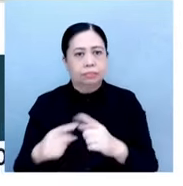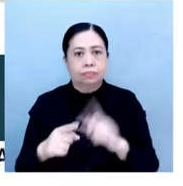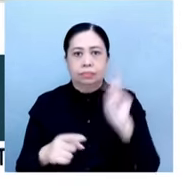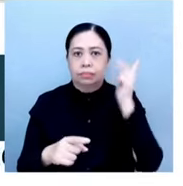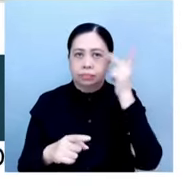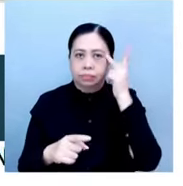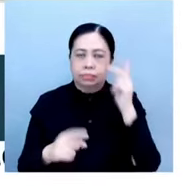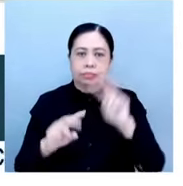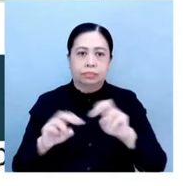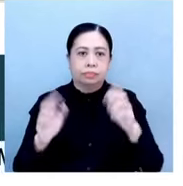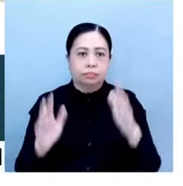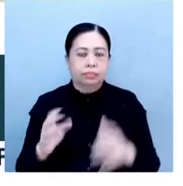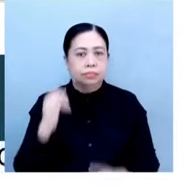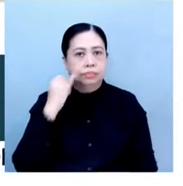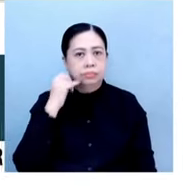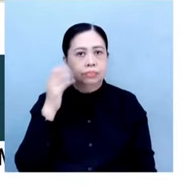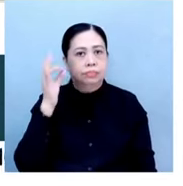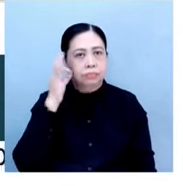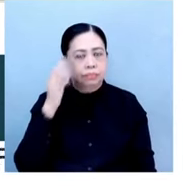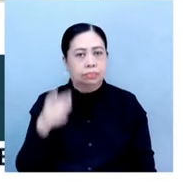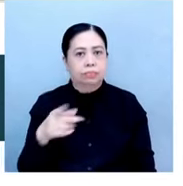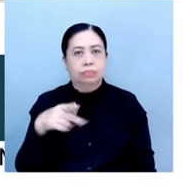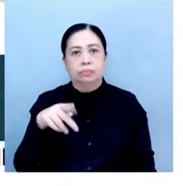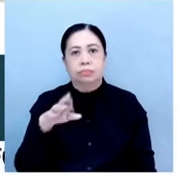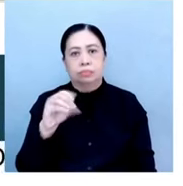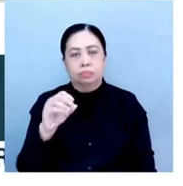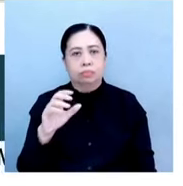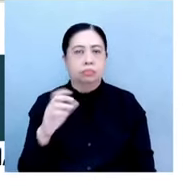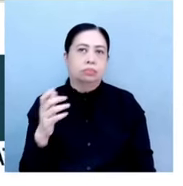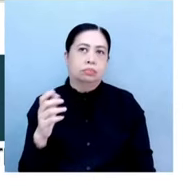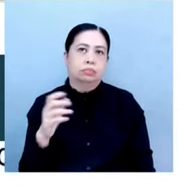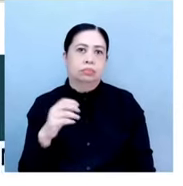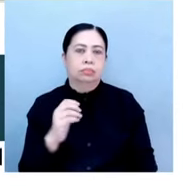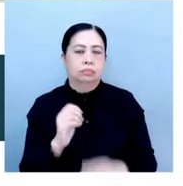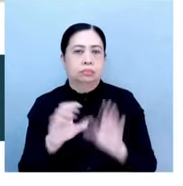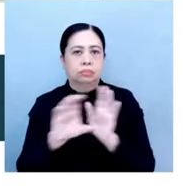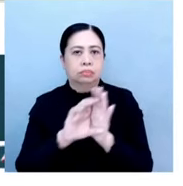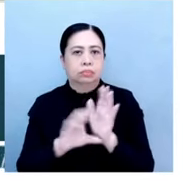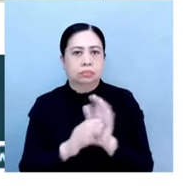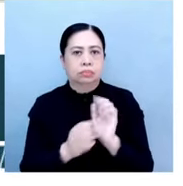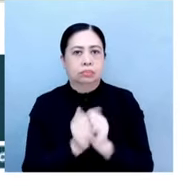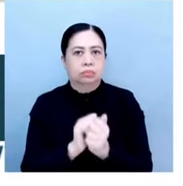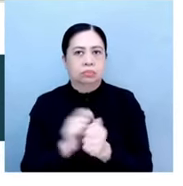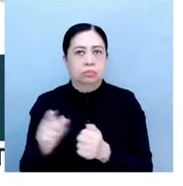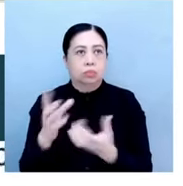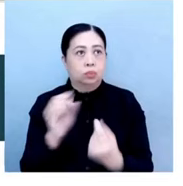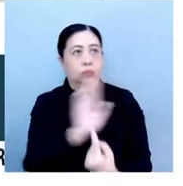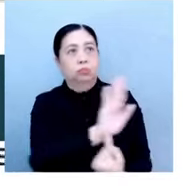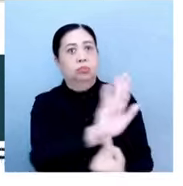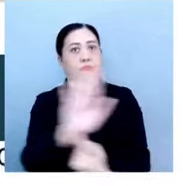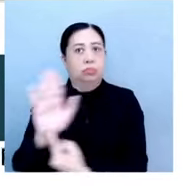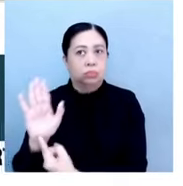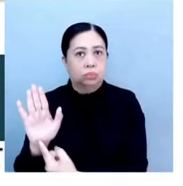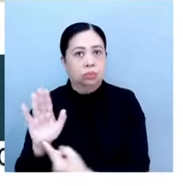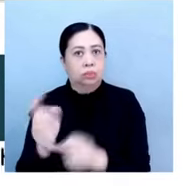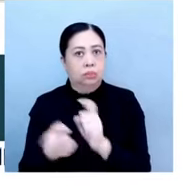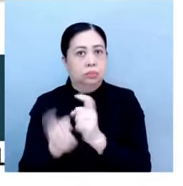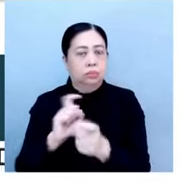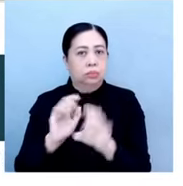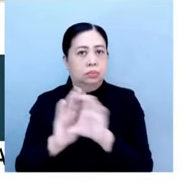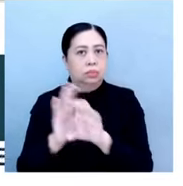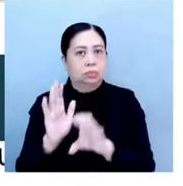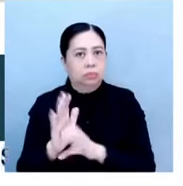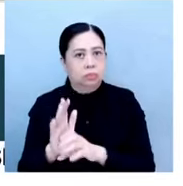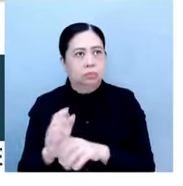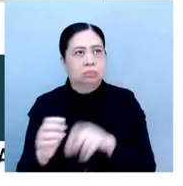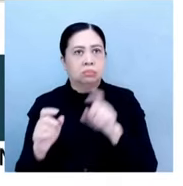Jean Franco argues the pro-chacha ad is misleading. Ang pinalalabas nila, parang ang pagbabago ng konstitusyon ay sagot